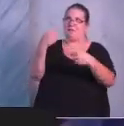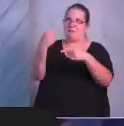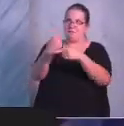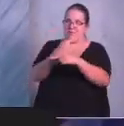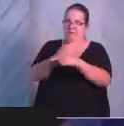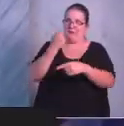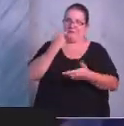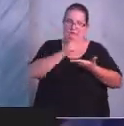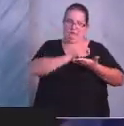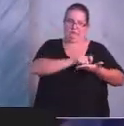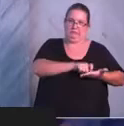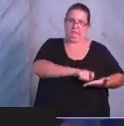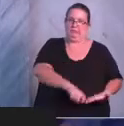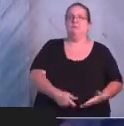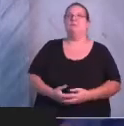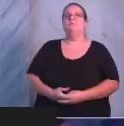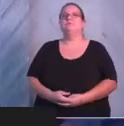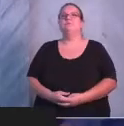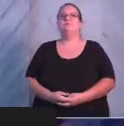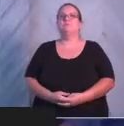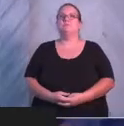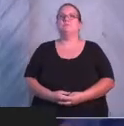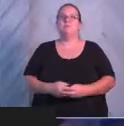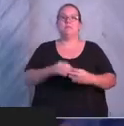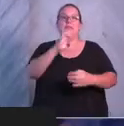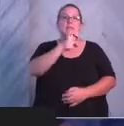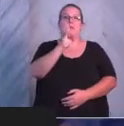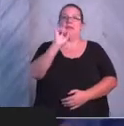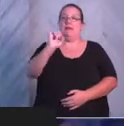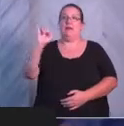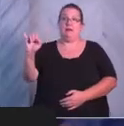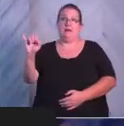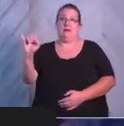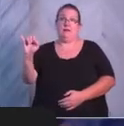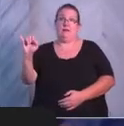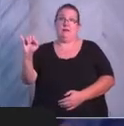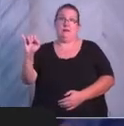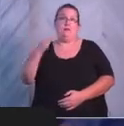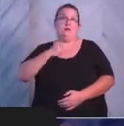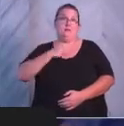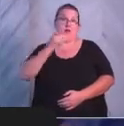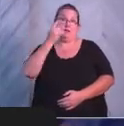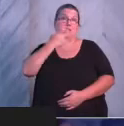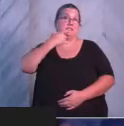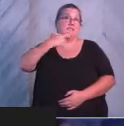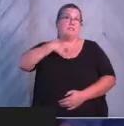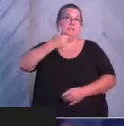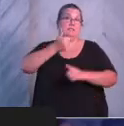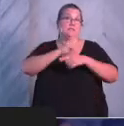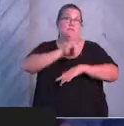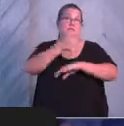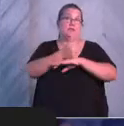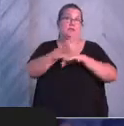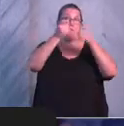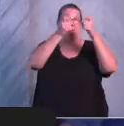for notes for the question. So the equity, diversity, and inclusion, my understanding is that Kingston has created a